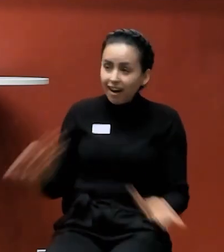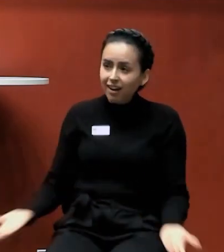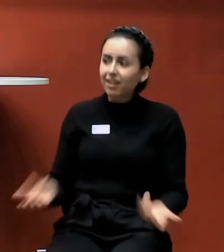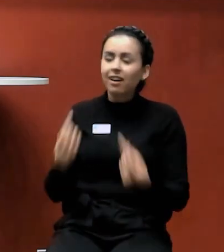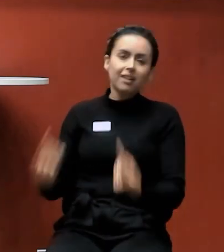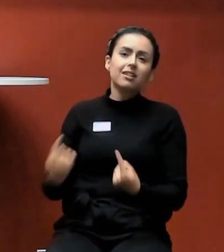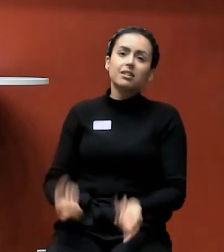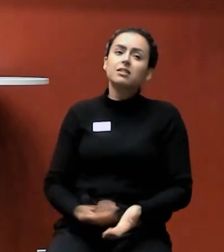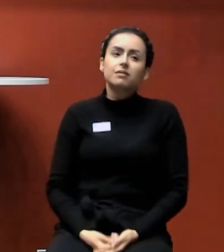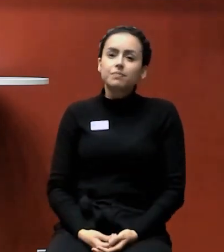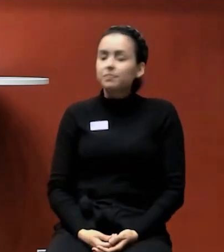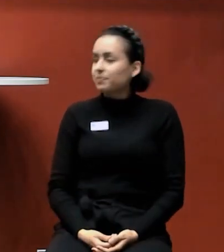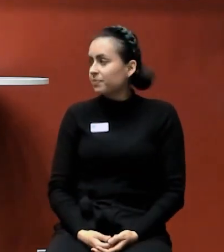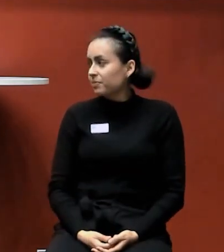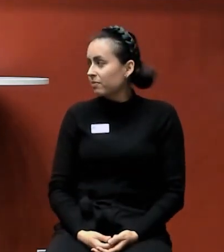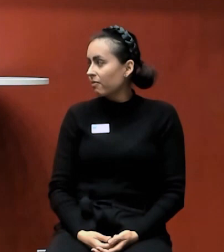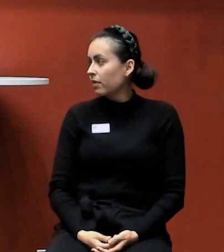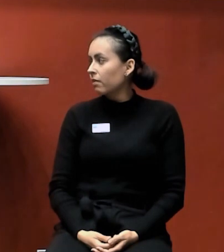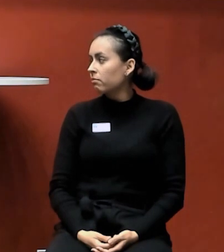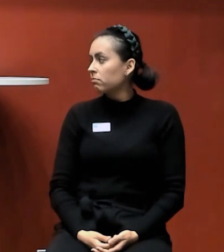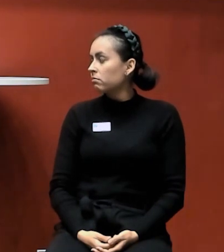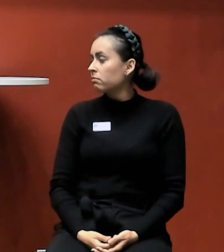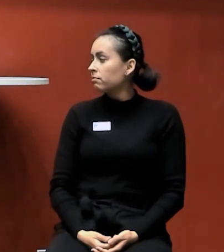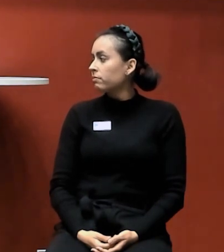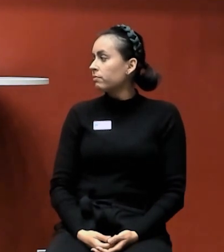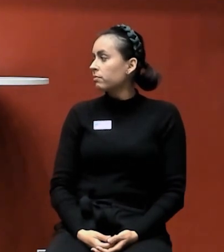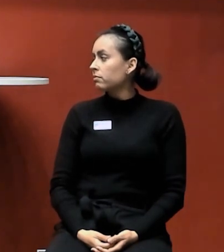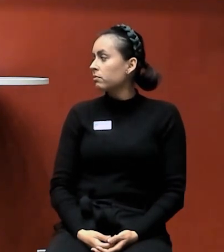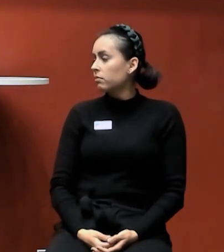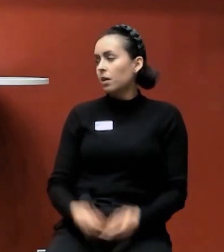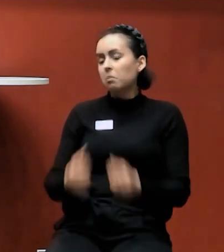money?" Yeah, so, come on. They know. We're just so